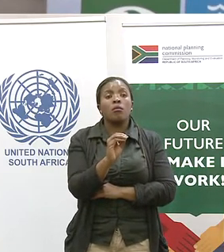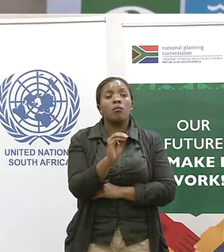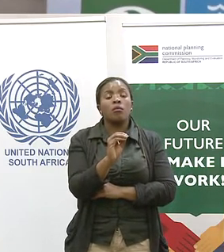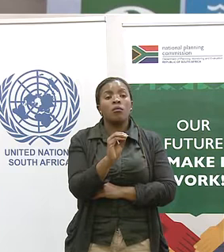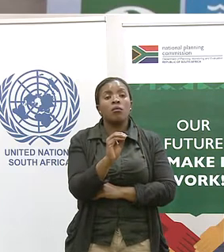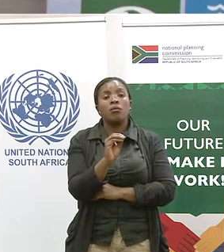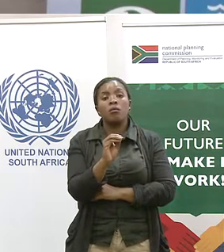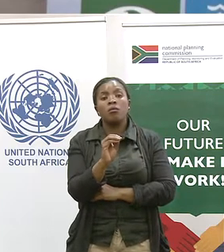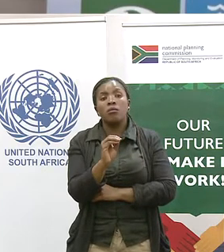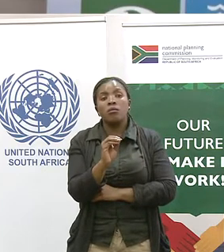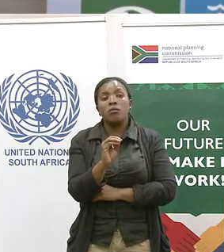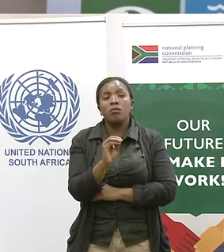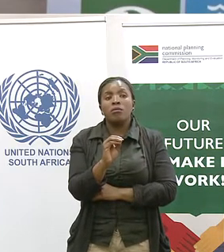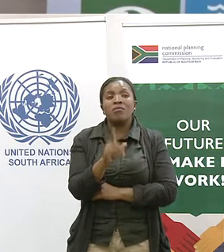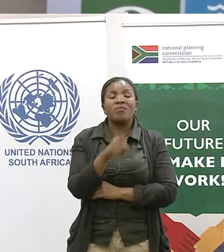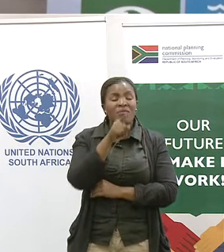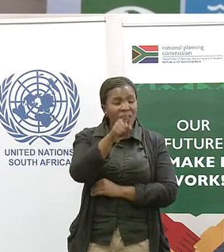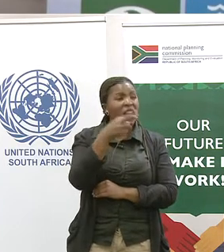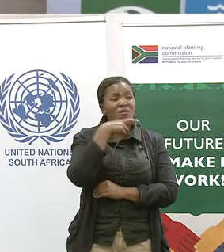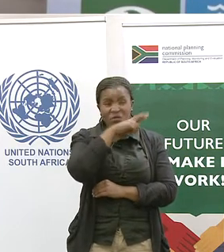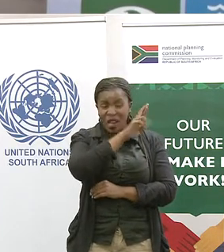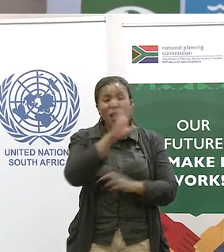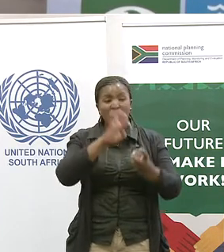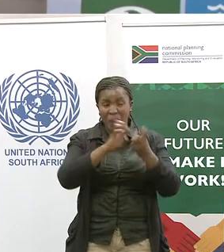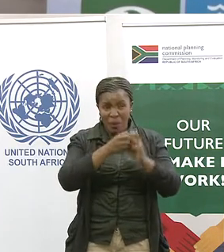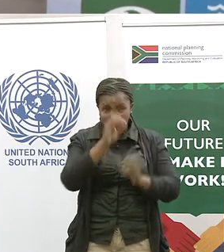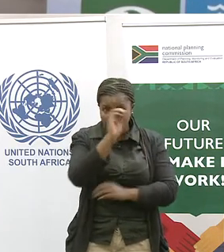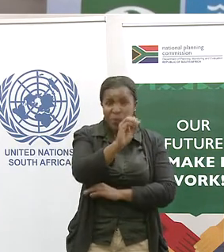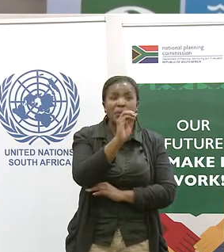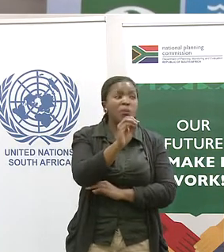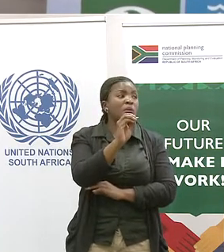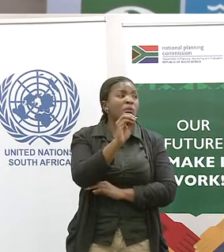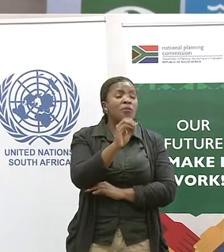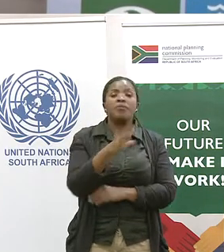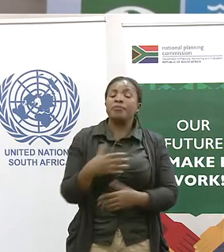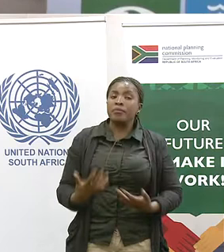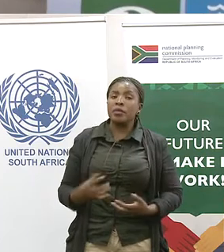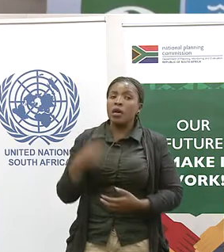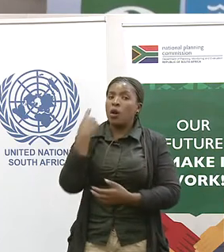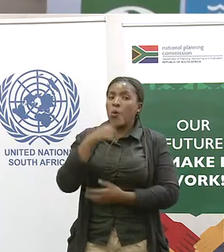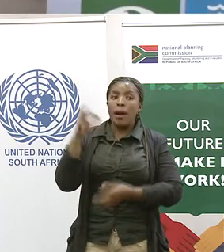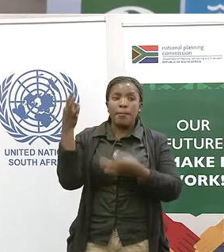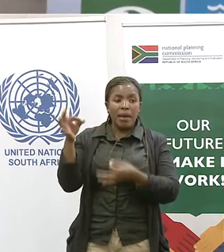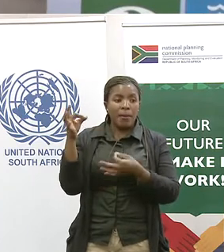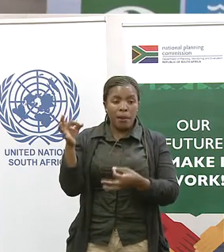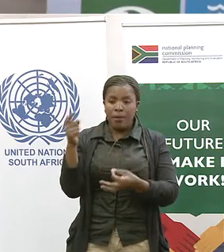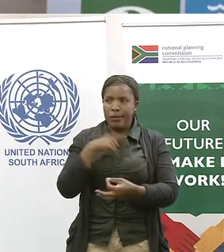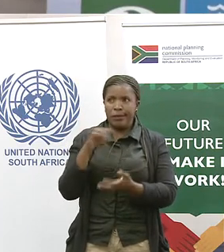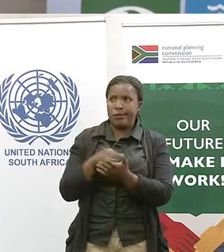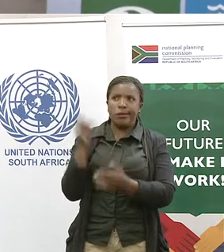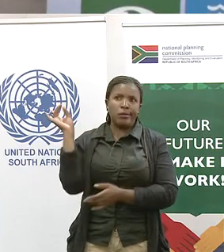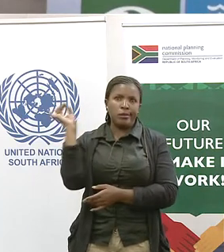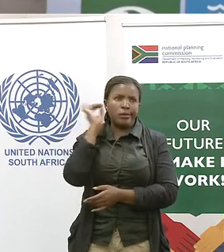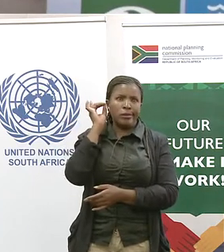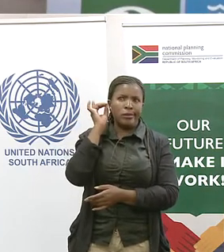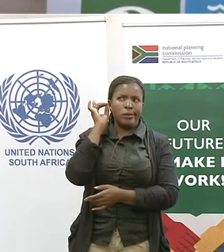we are faced by a real struggles. The white paper, I've just heard about it, plus